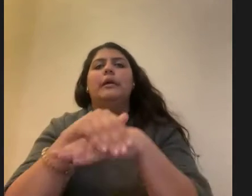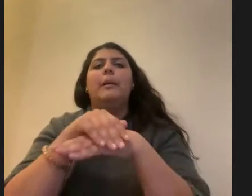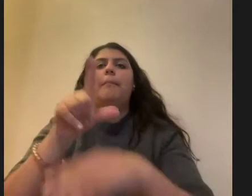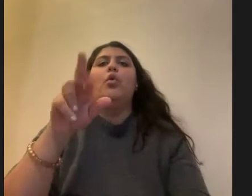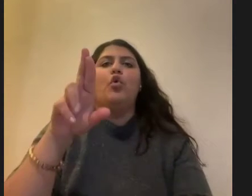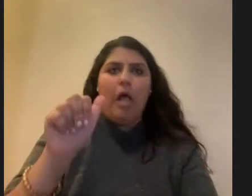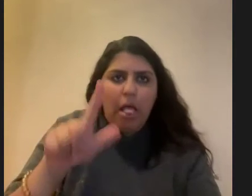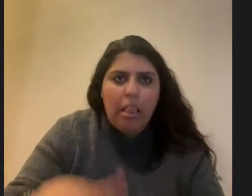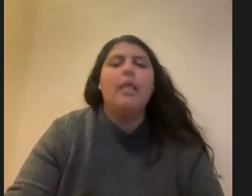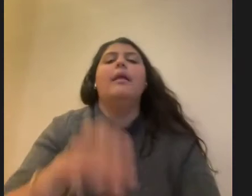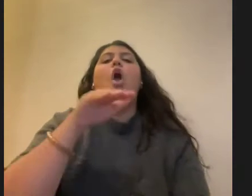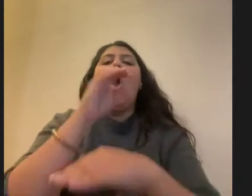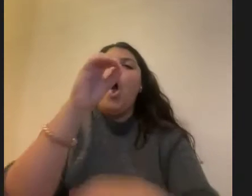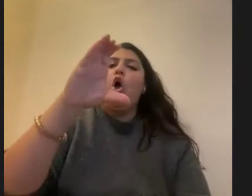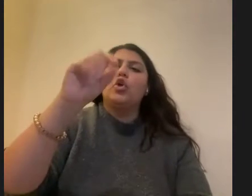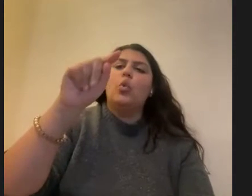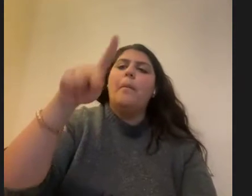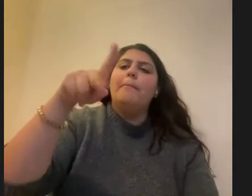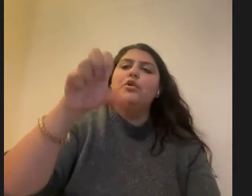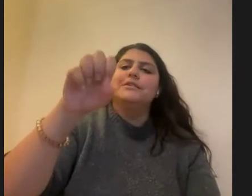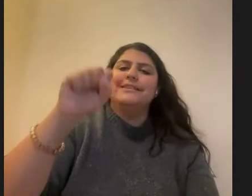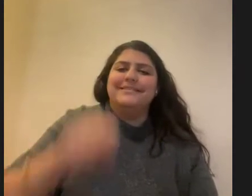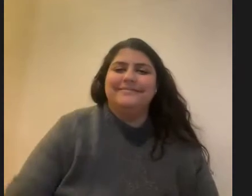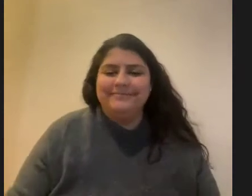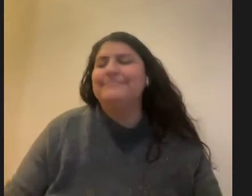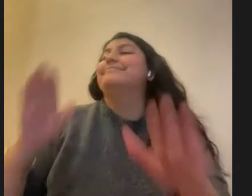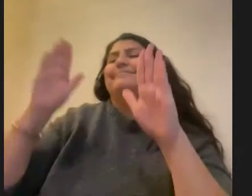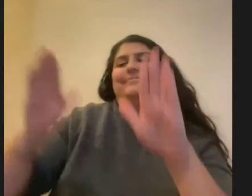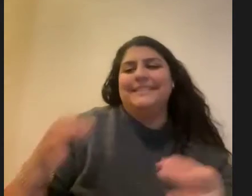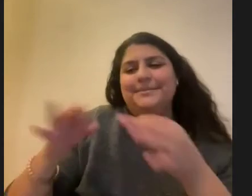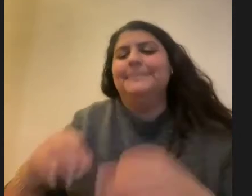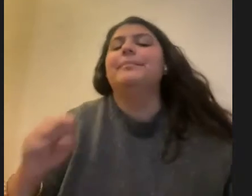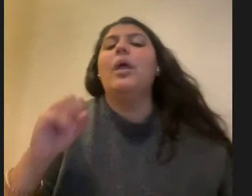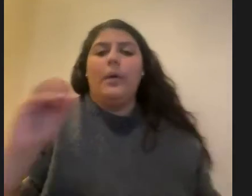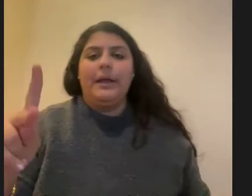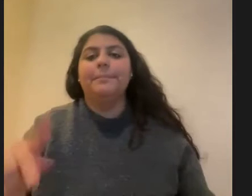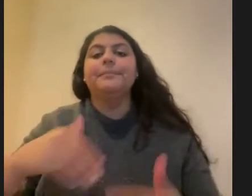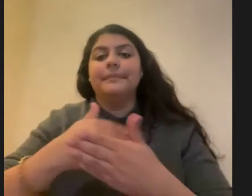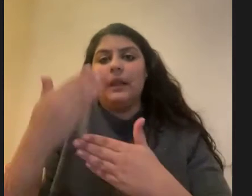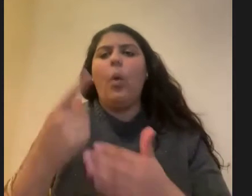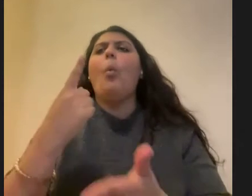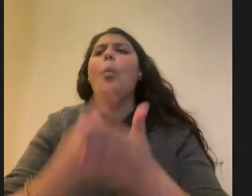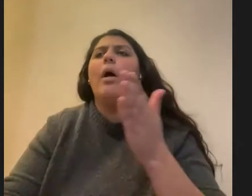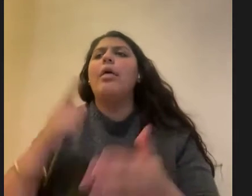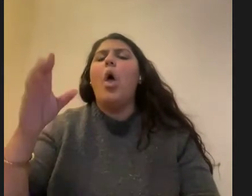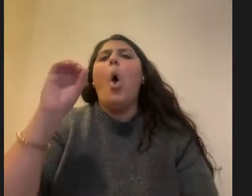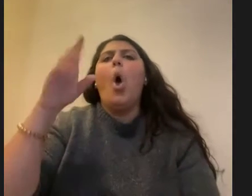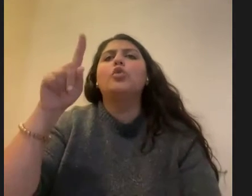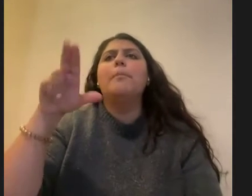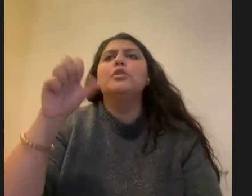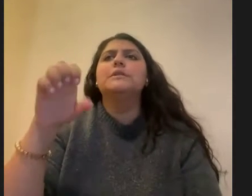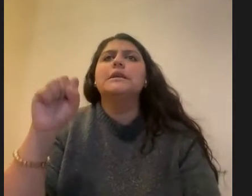octopuses. Excellent description. Thank you. Question. What are octopuses known as? For example,